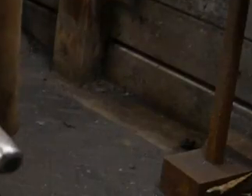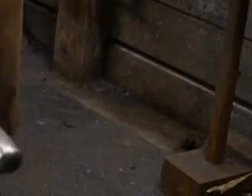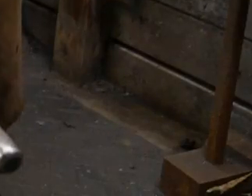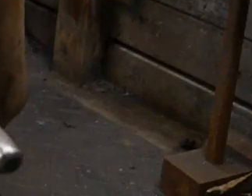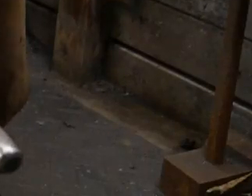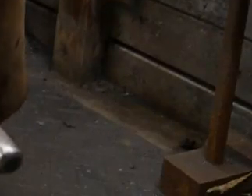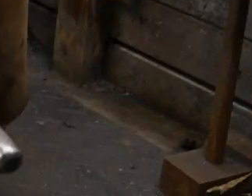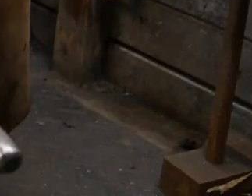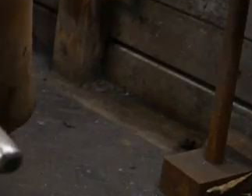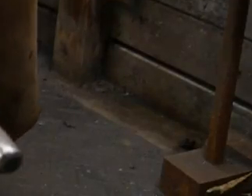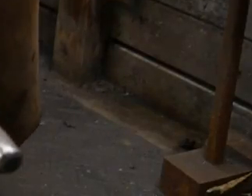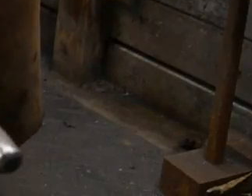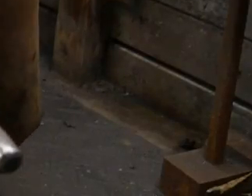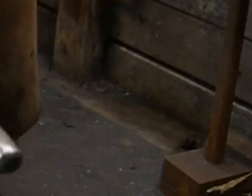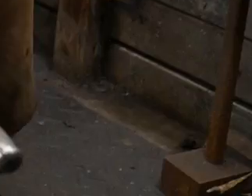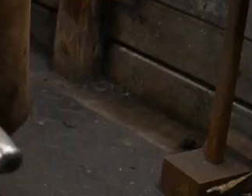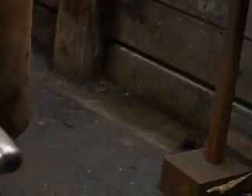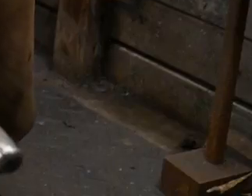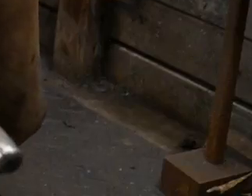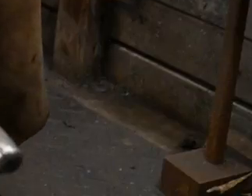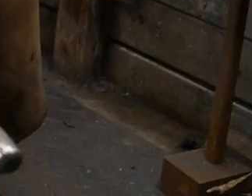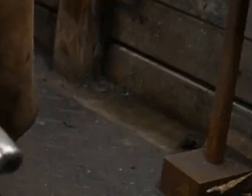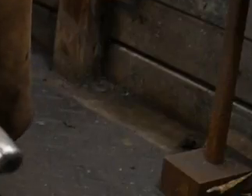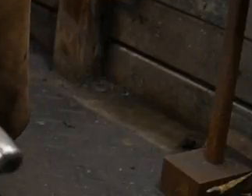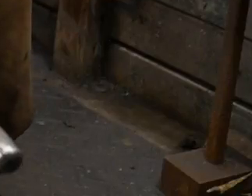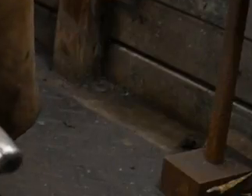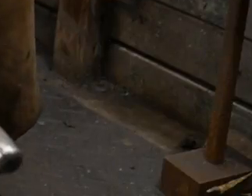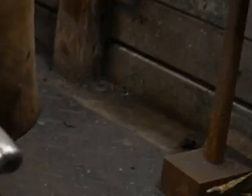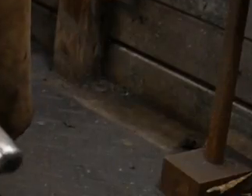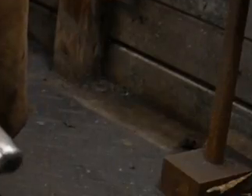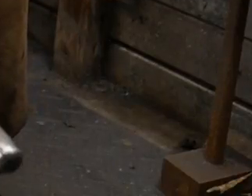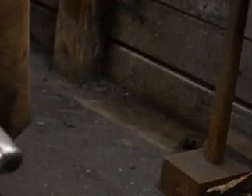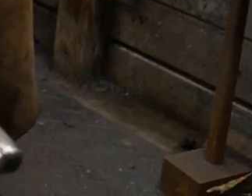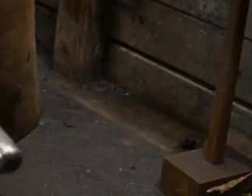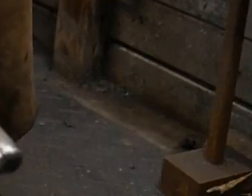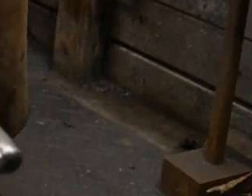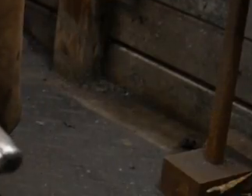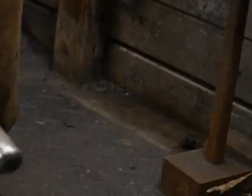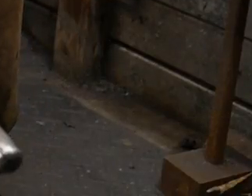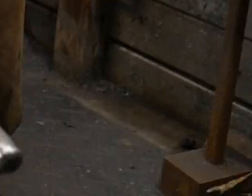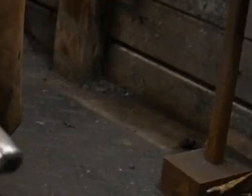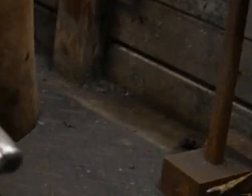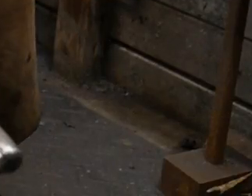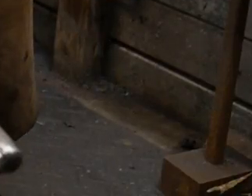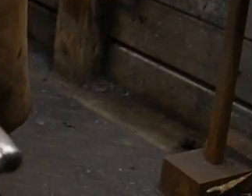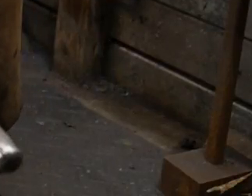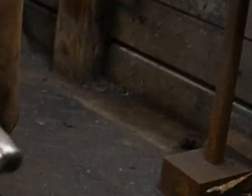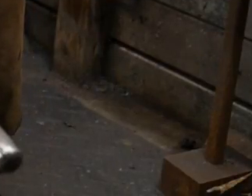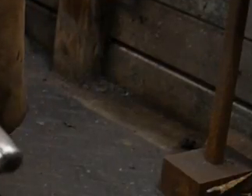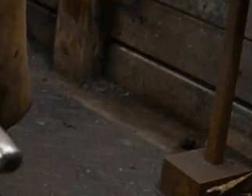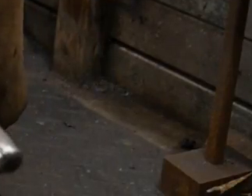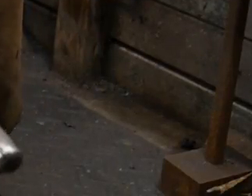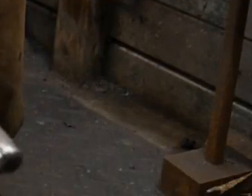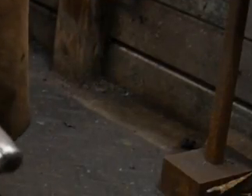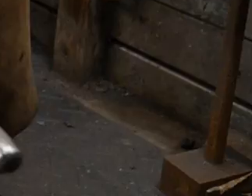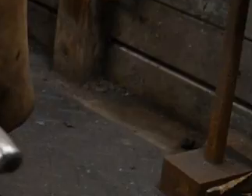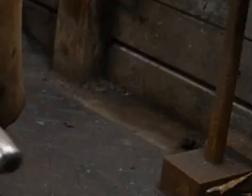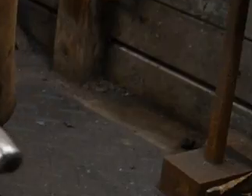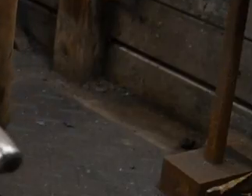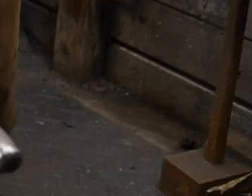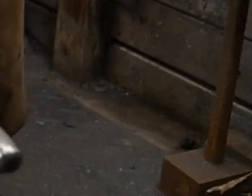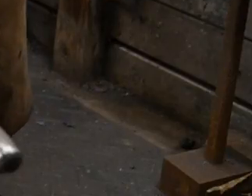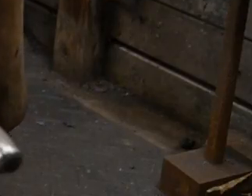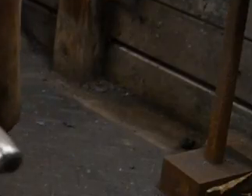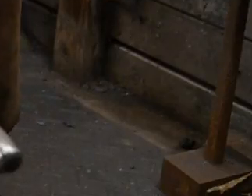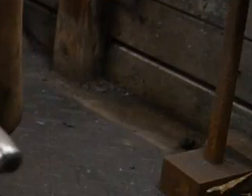it. This, there was a lot less of them, and they needed to do more of the work to hold the whole